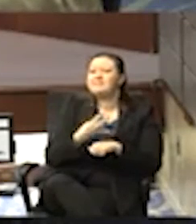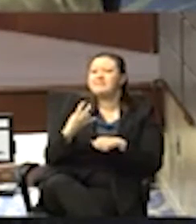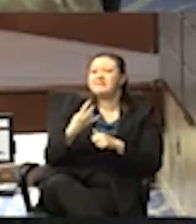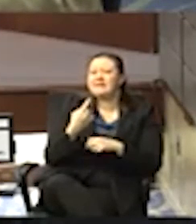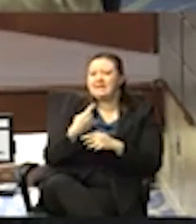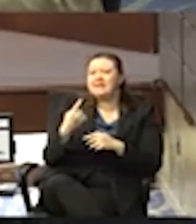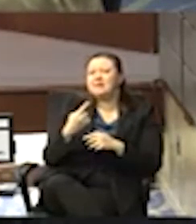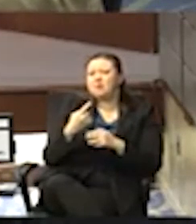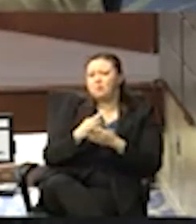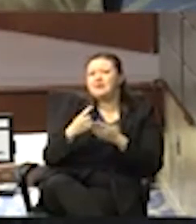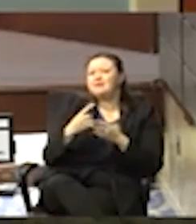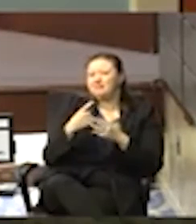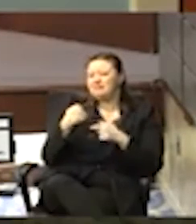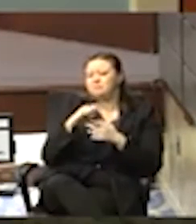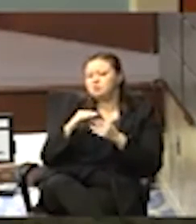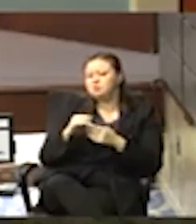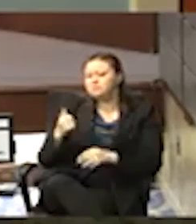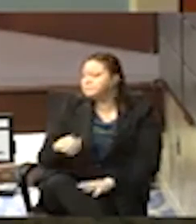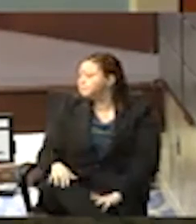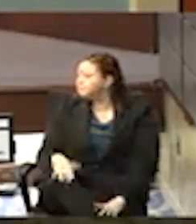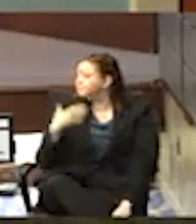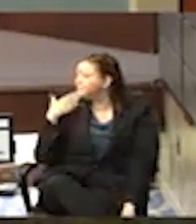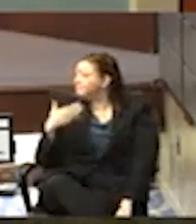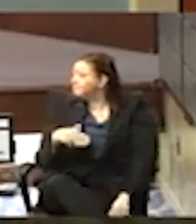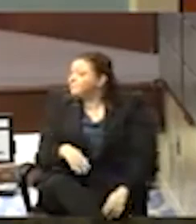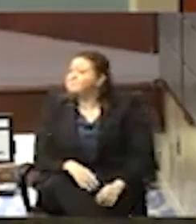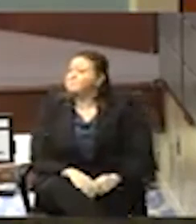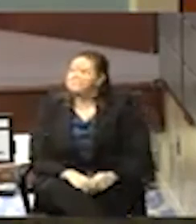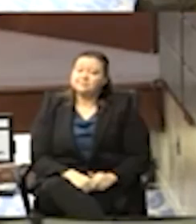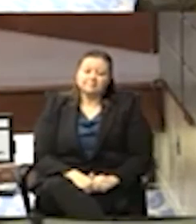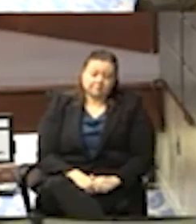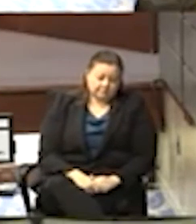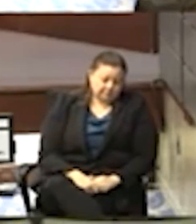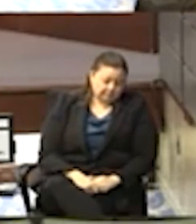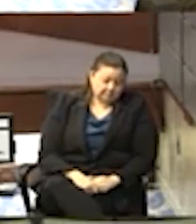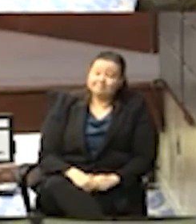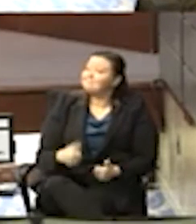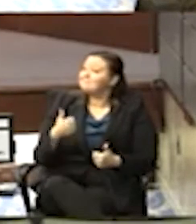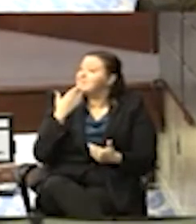Got it. activation that Connors mentioned. Got it, thank you. Great work. Thank you, guys. Appreciate it.